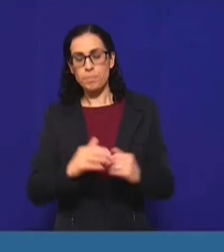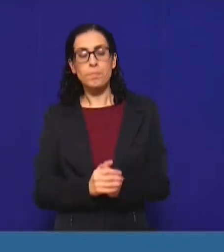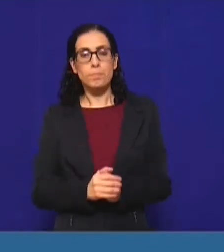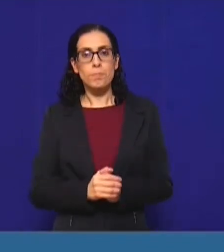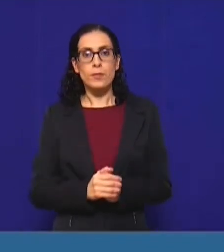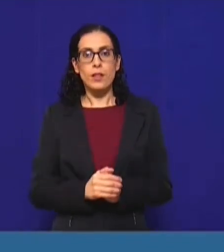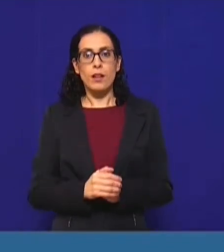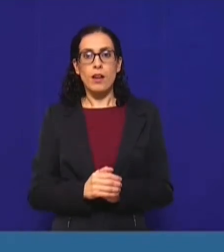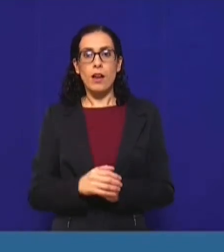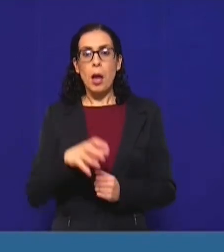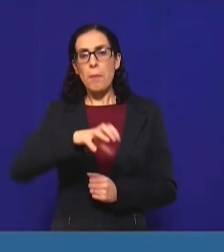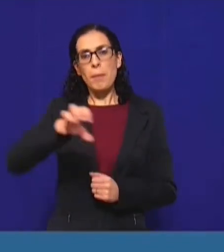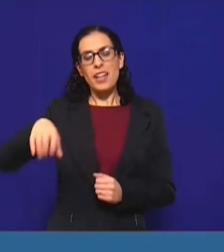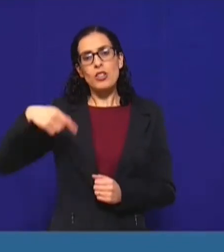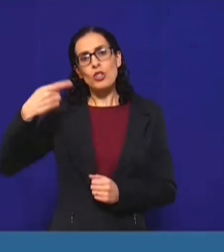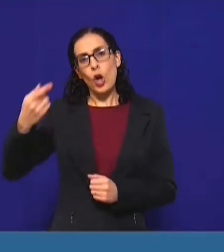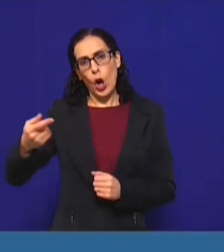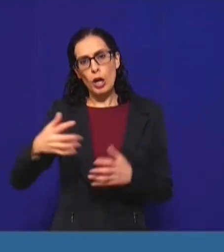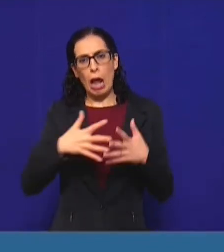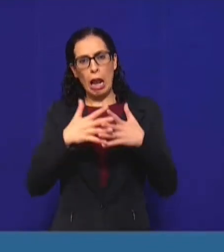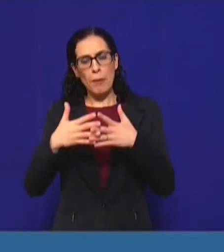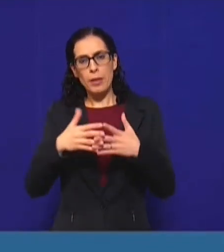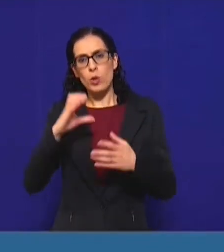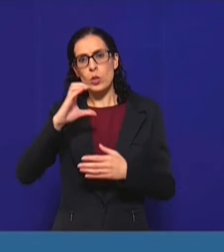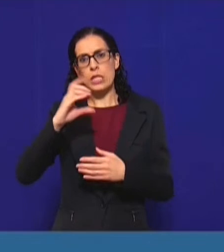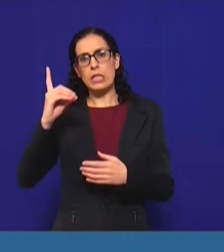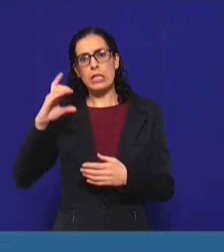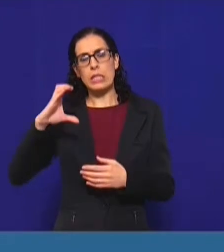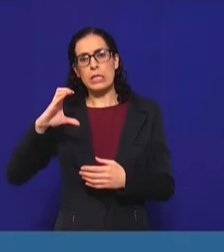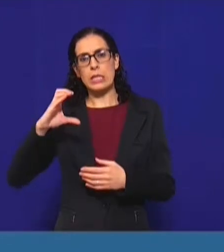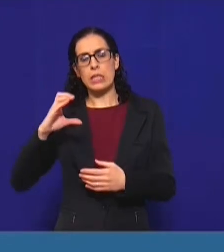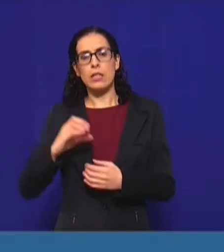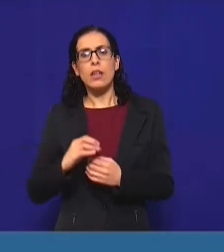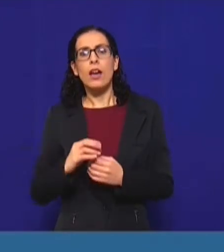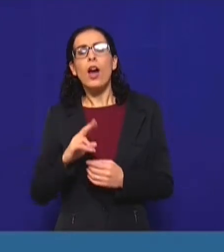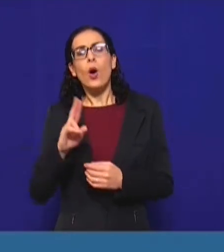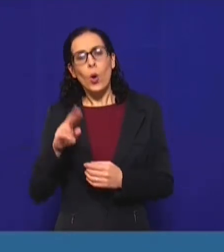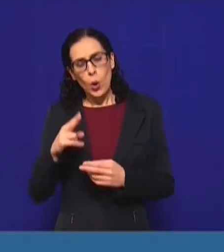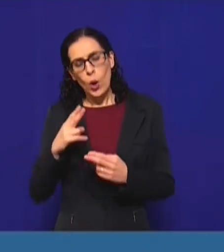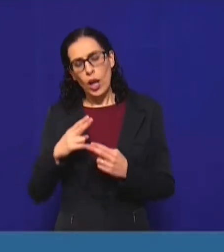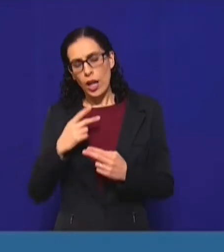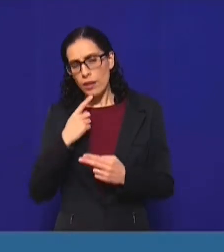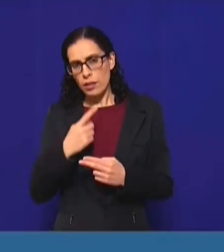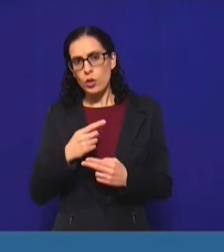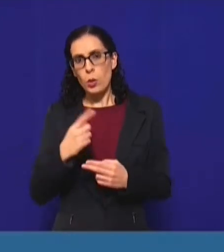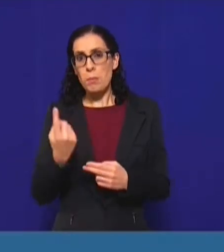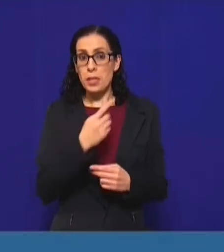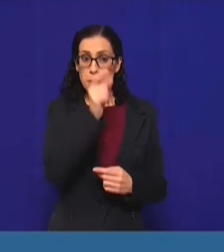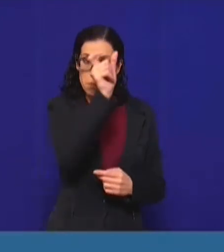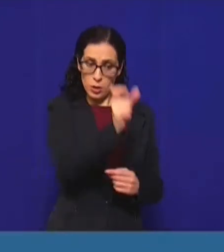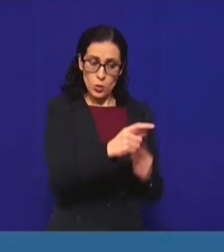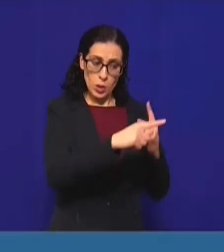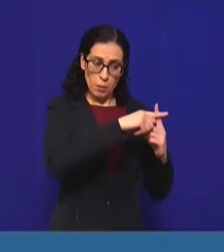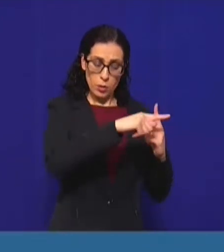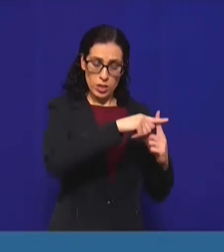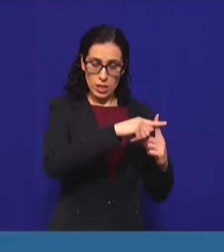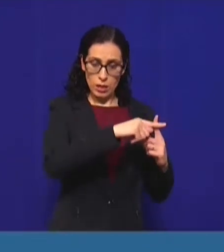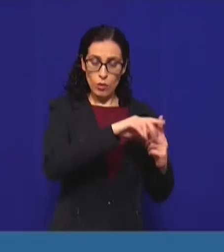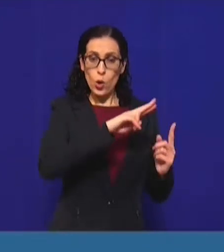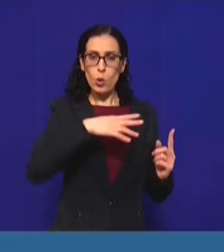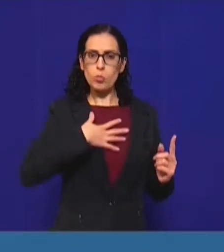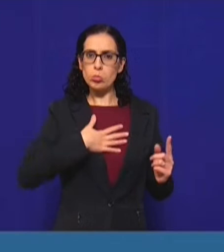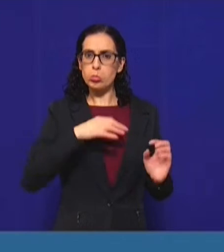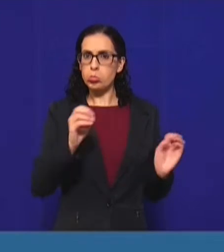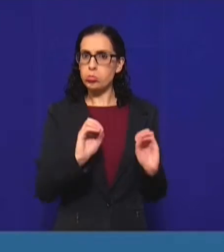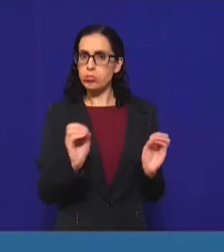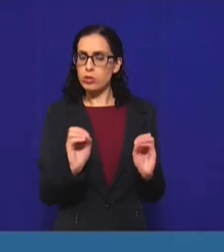oħrajn ukoll jagħmlu rakkomandazzjoni jekk inti għandek persuna li kien pożittiv u m'għadux bis-sintomi,